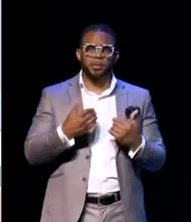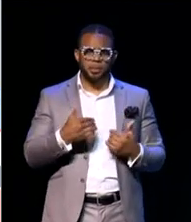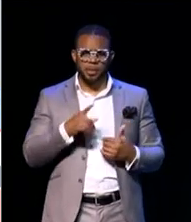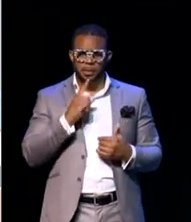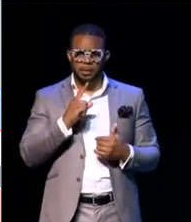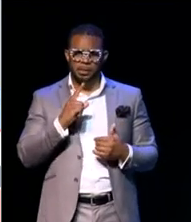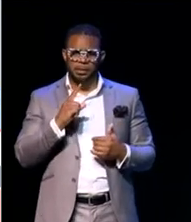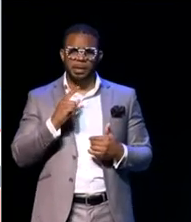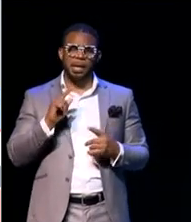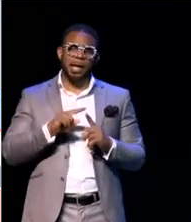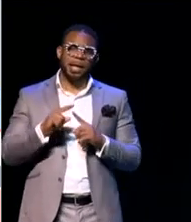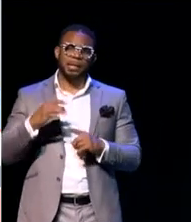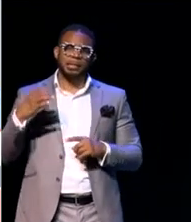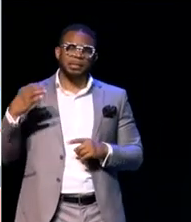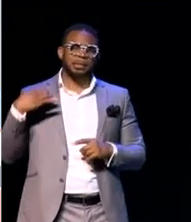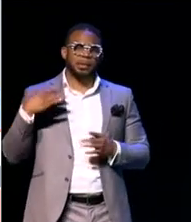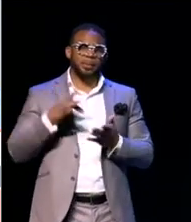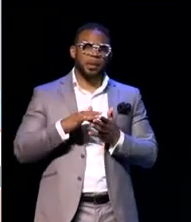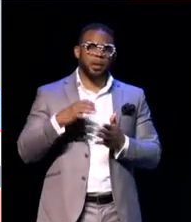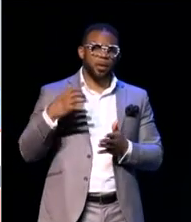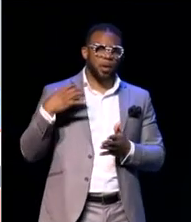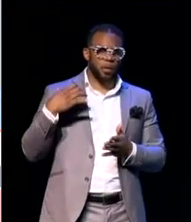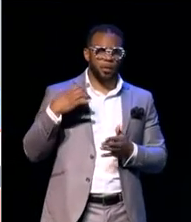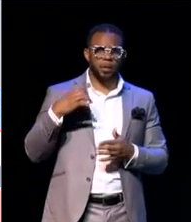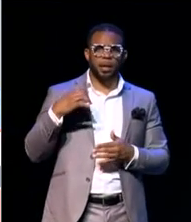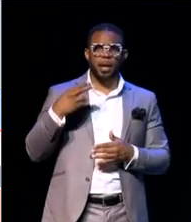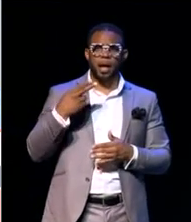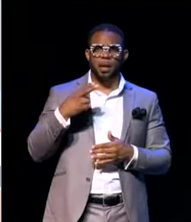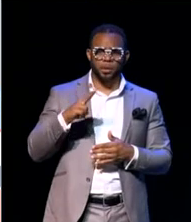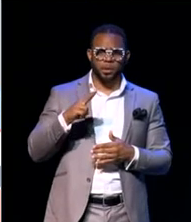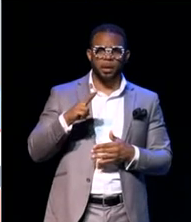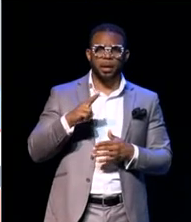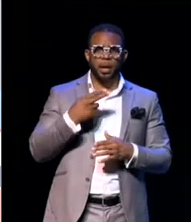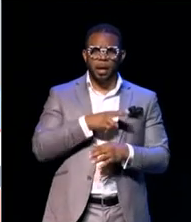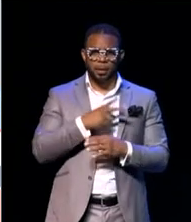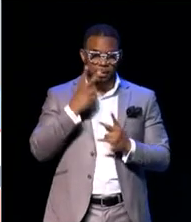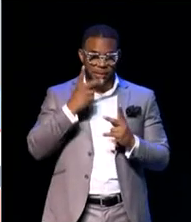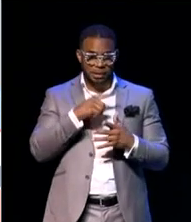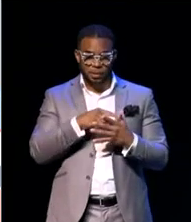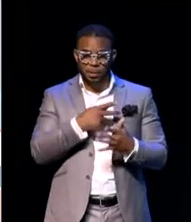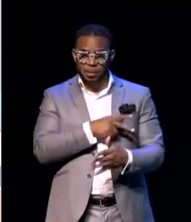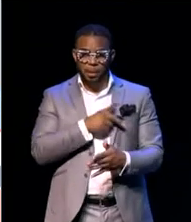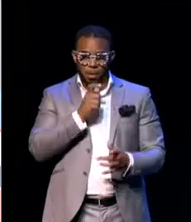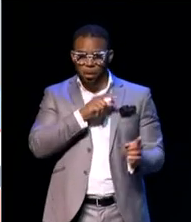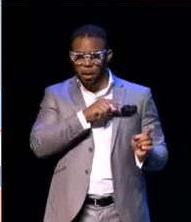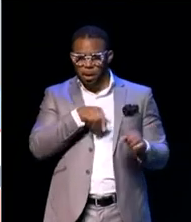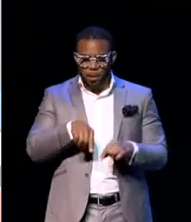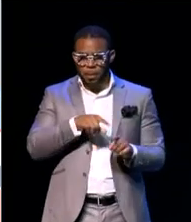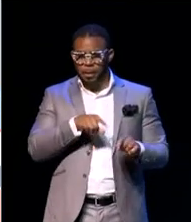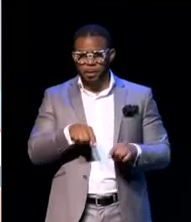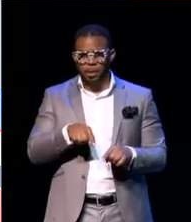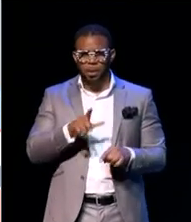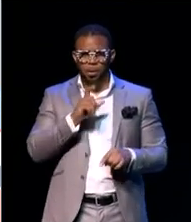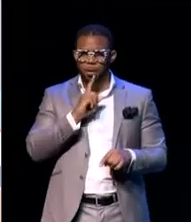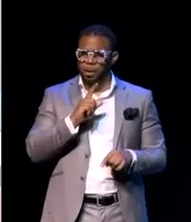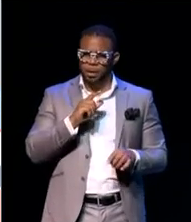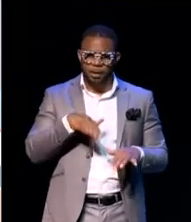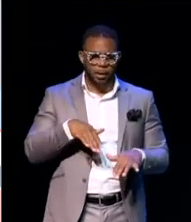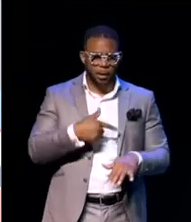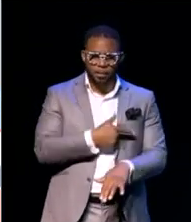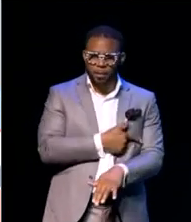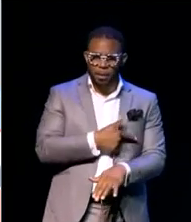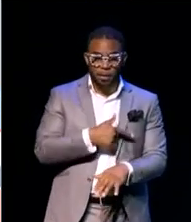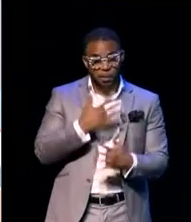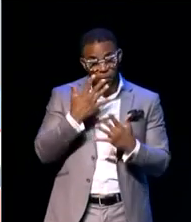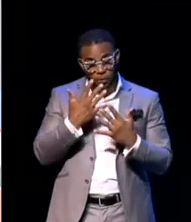as the Chief Medical Officer at Howard University Hospital is seeing those patients who are coming in who are